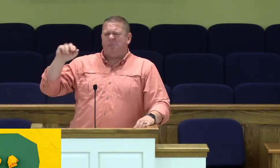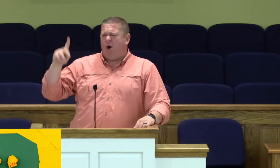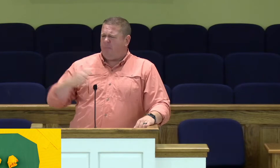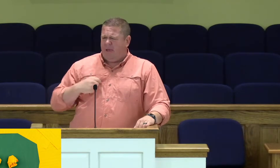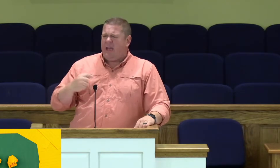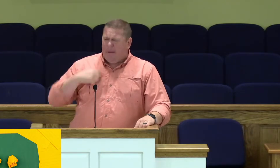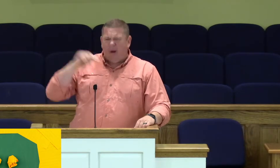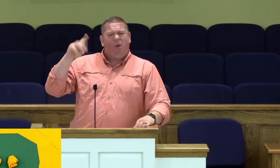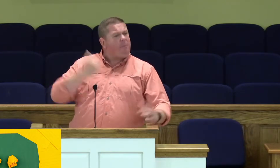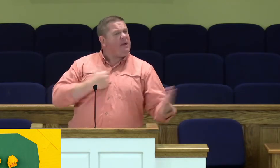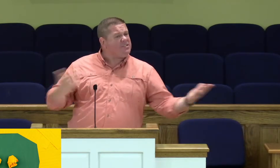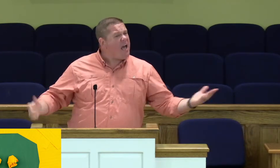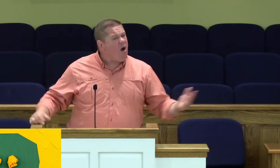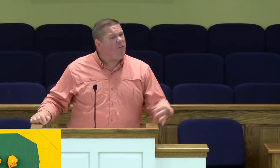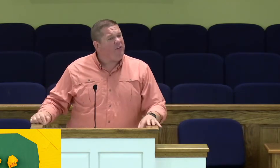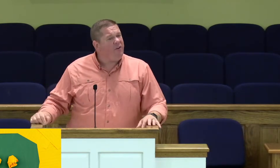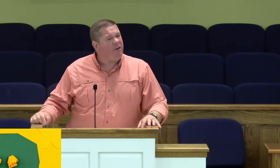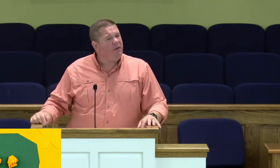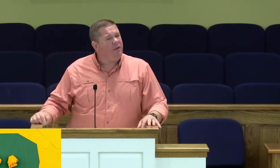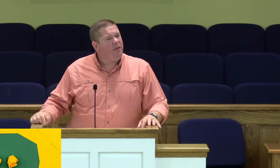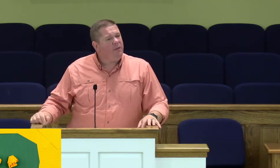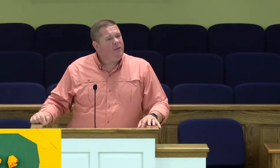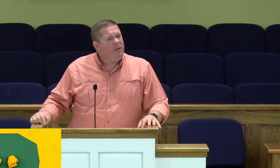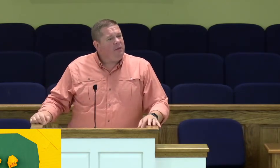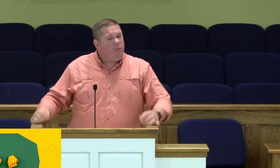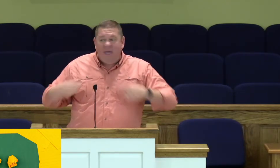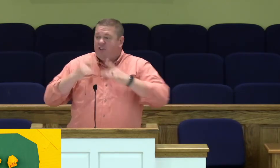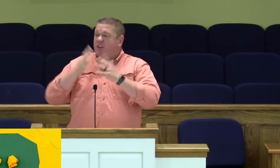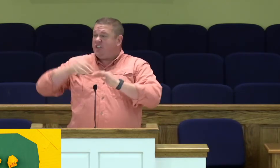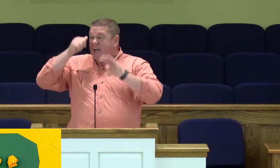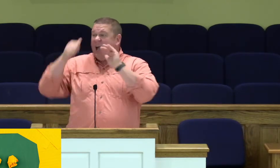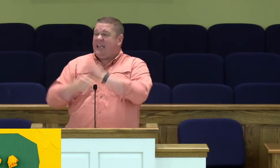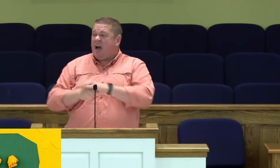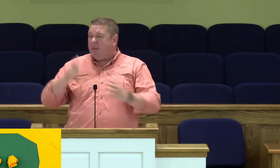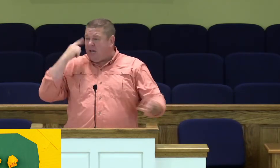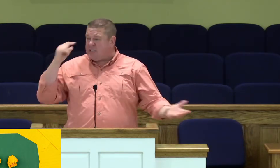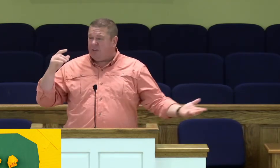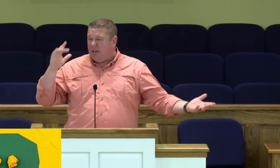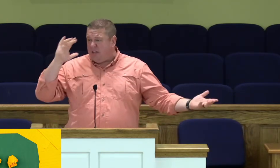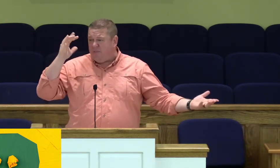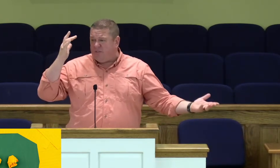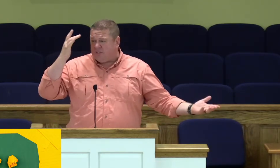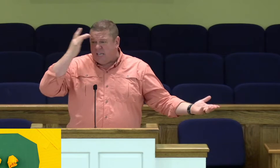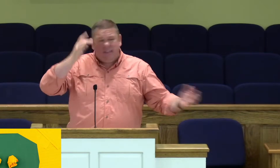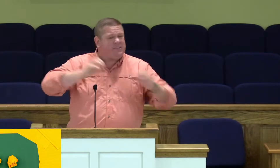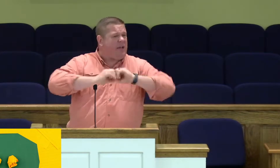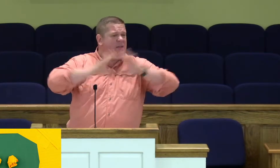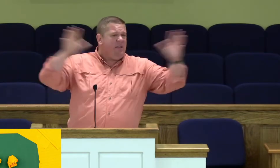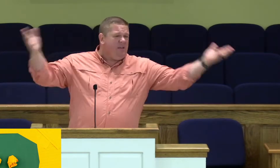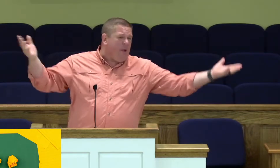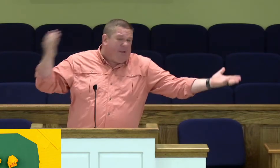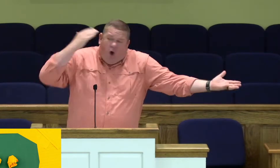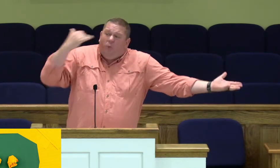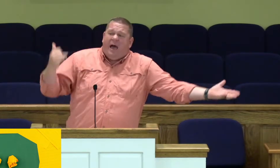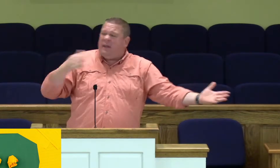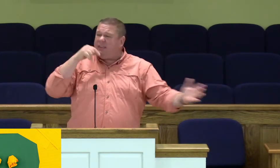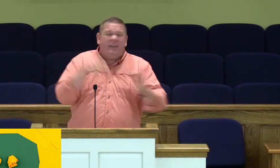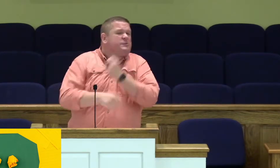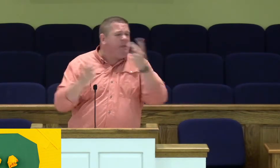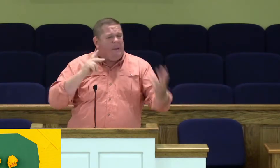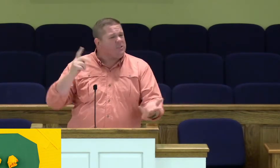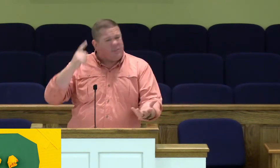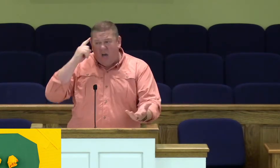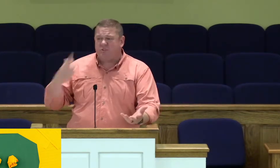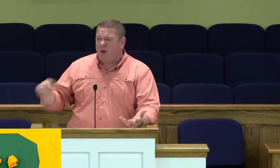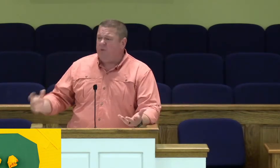don't have to mark me. I'm going to mark myself. I mean, we had Christians hiding out because of a sickness that we know now didn't kill as